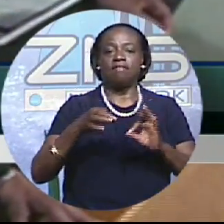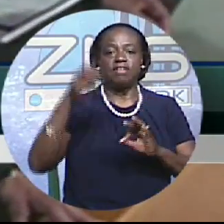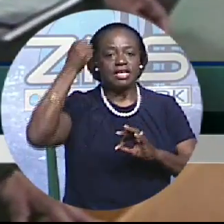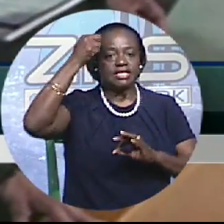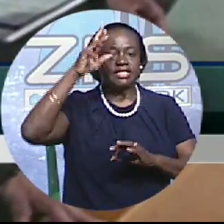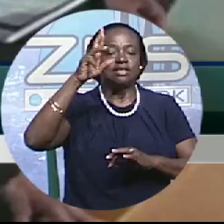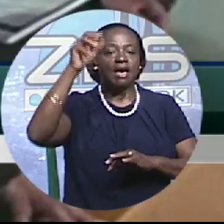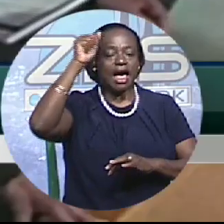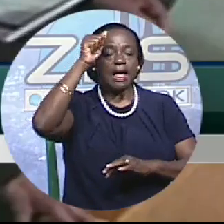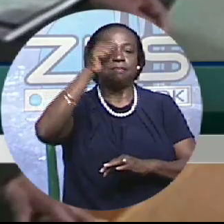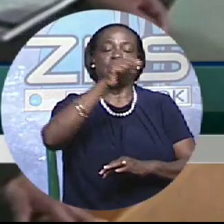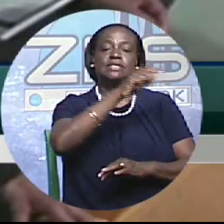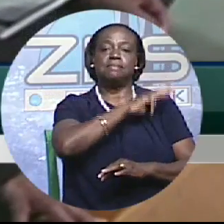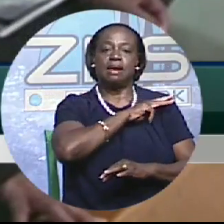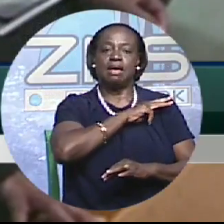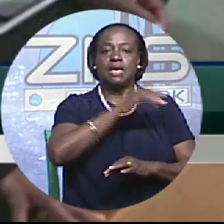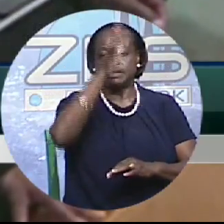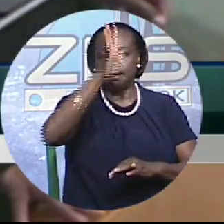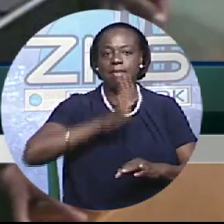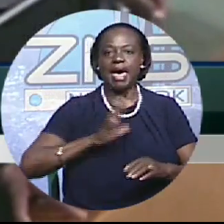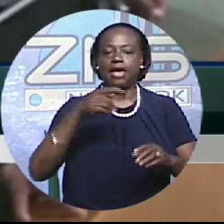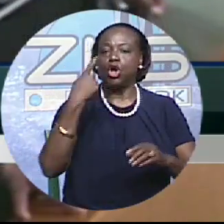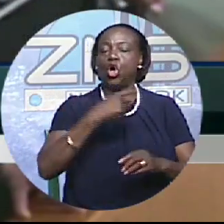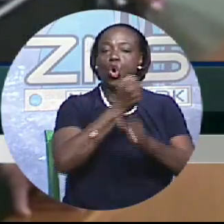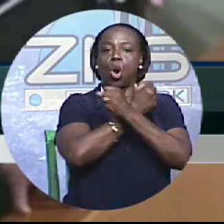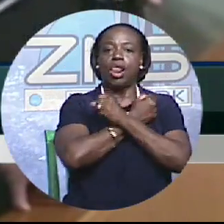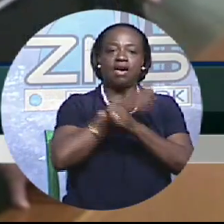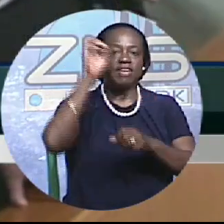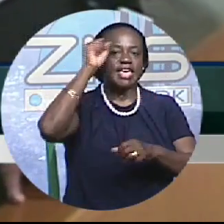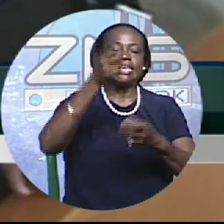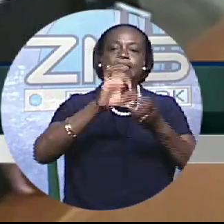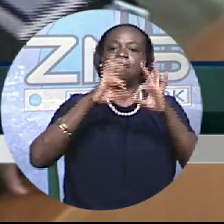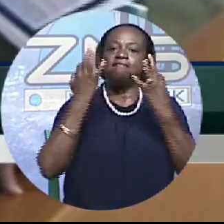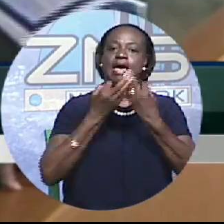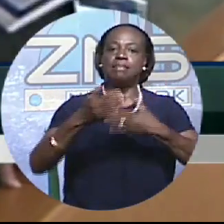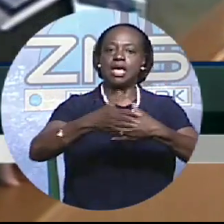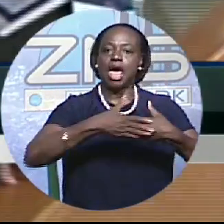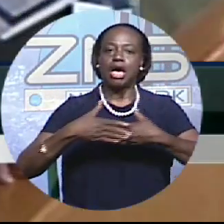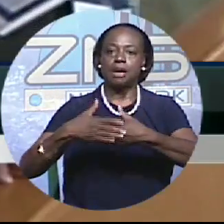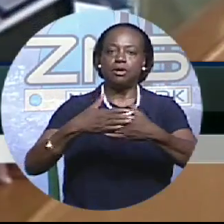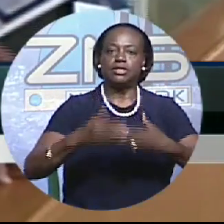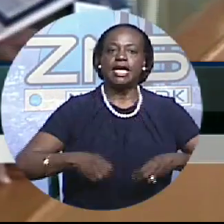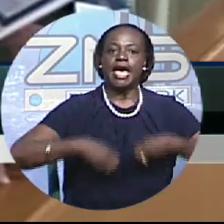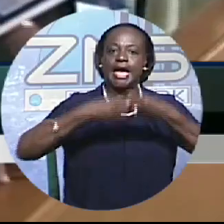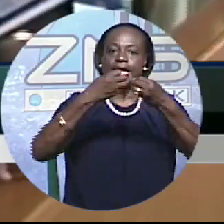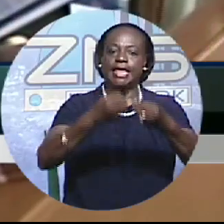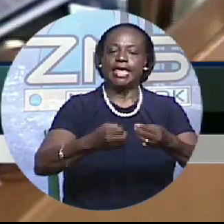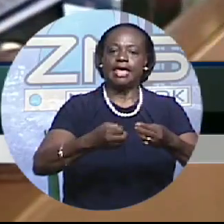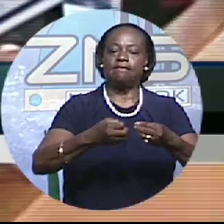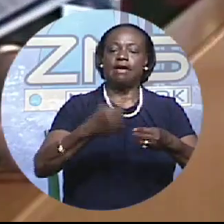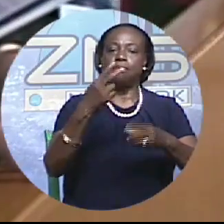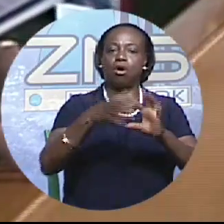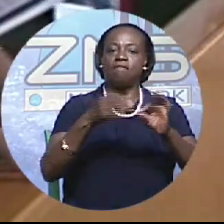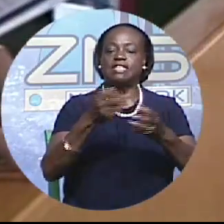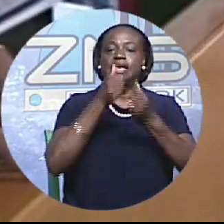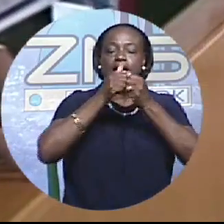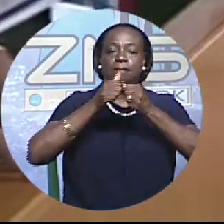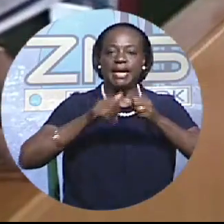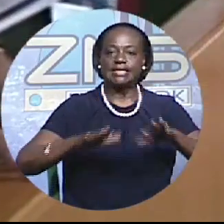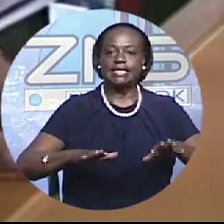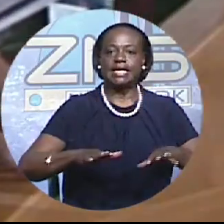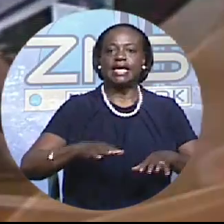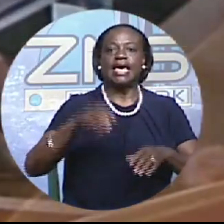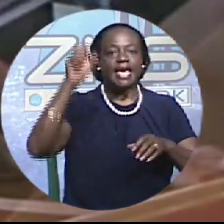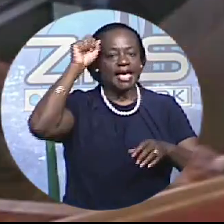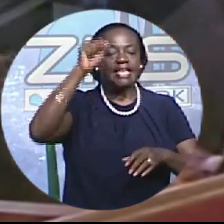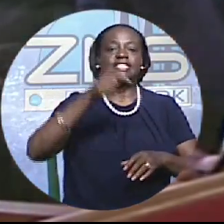a man who loved his family, the Grand Bahama community, and one who often gave of his blessings unselfishly. His granddaughters say